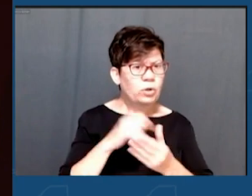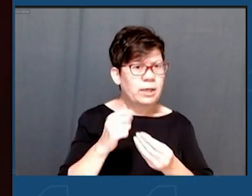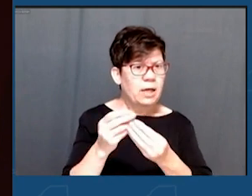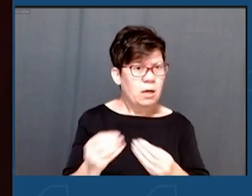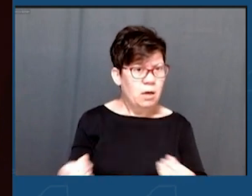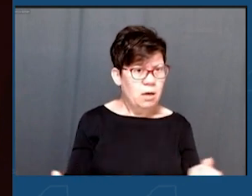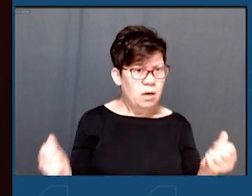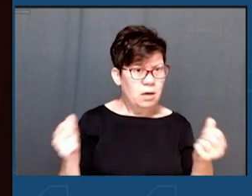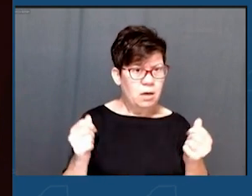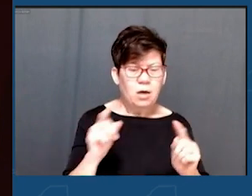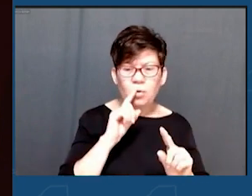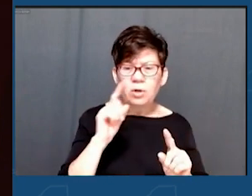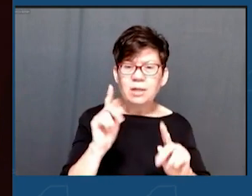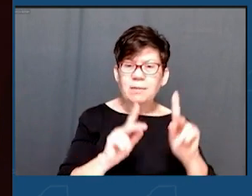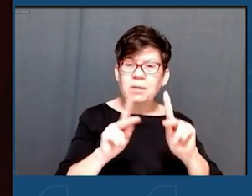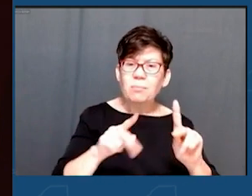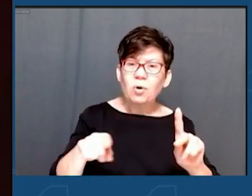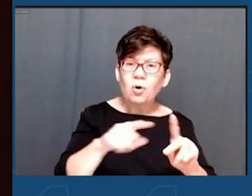the people of New York.